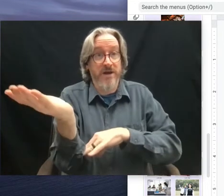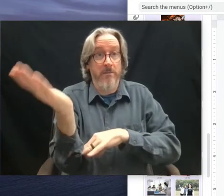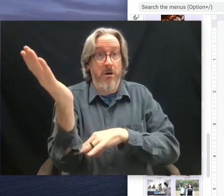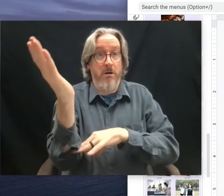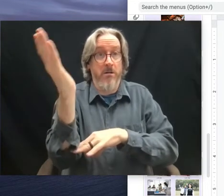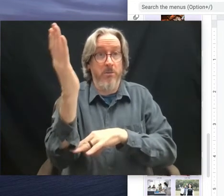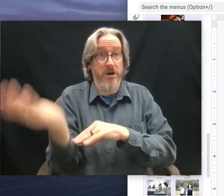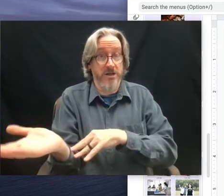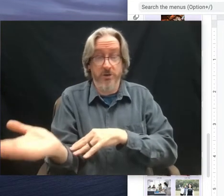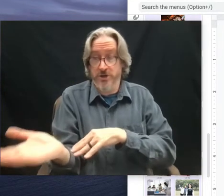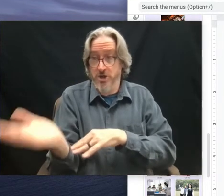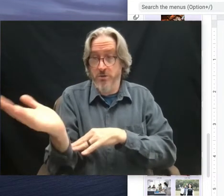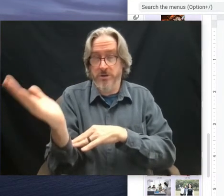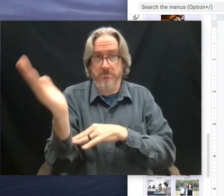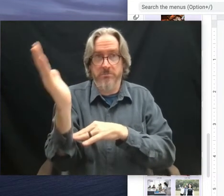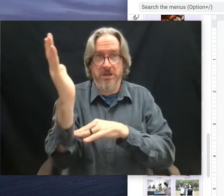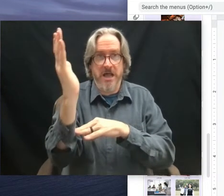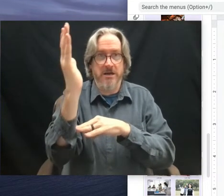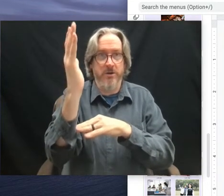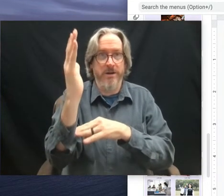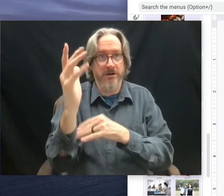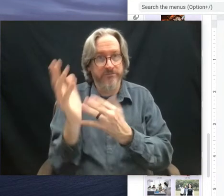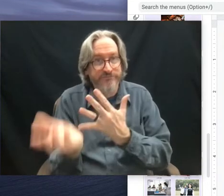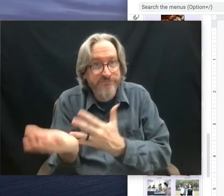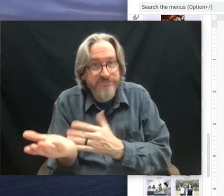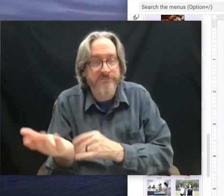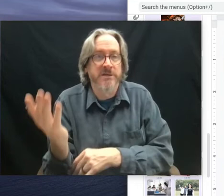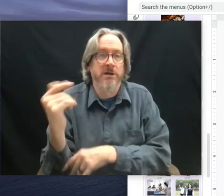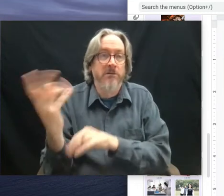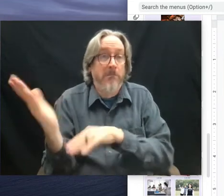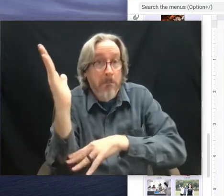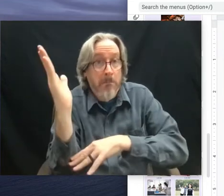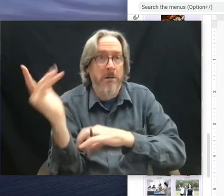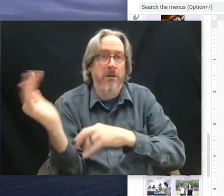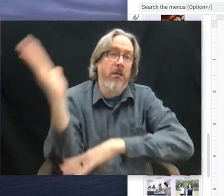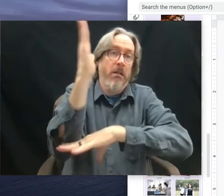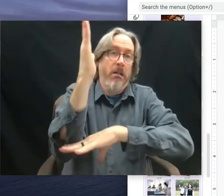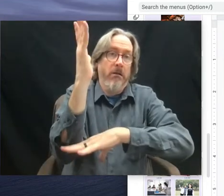So you've got all the morning. You can show the clock going up here.